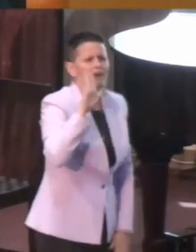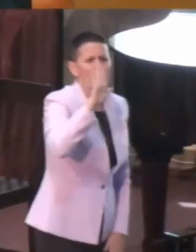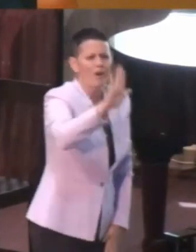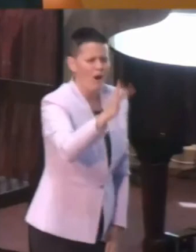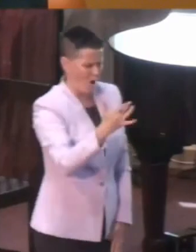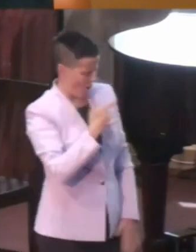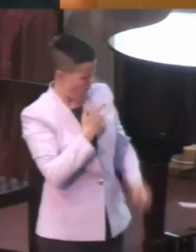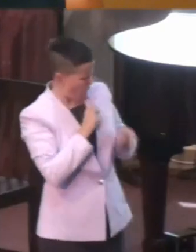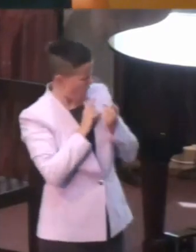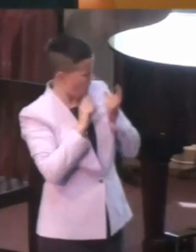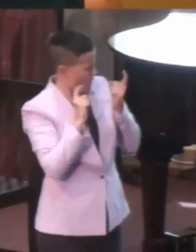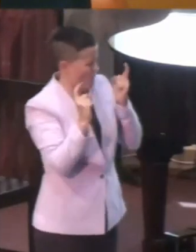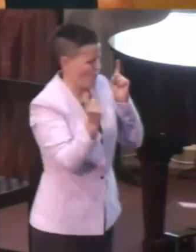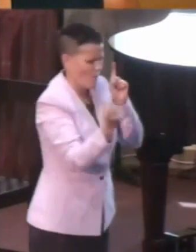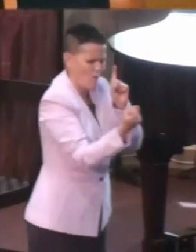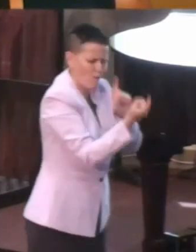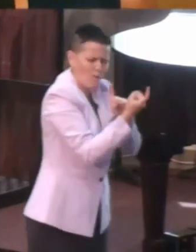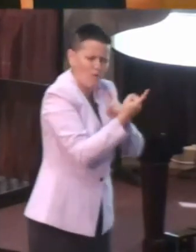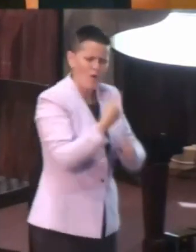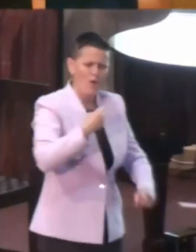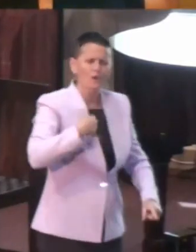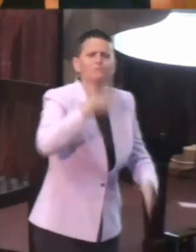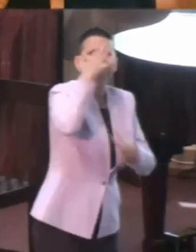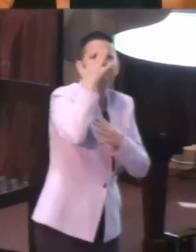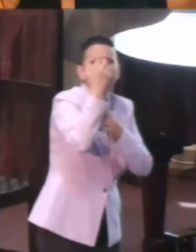stand on your word.